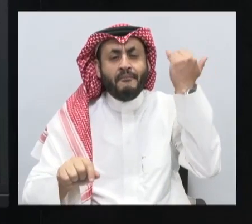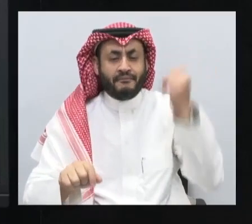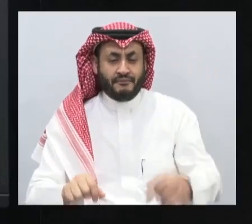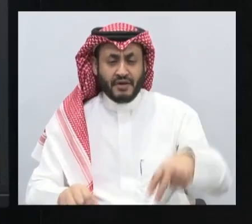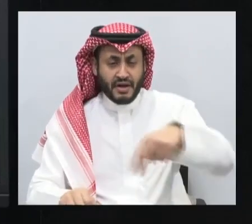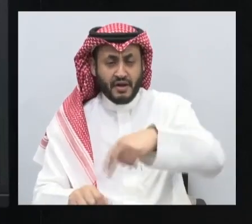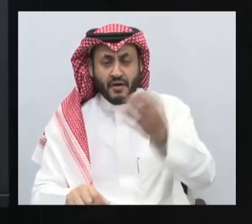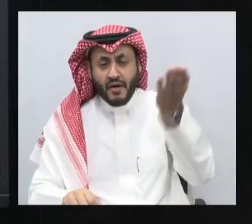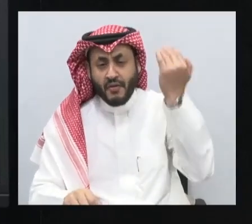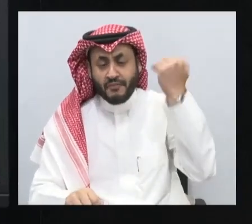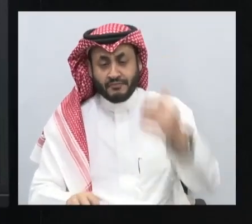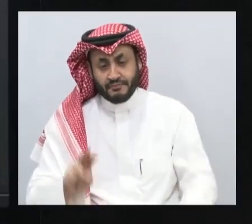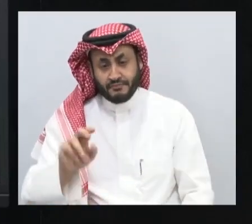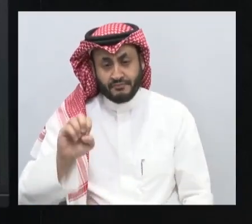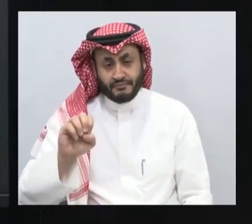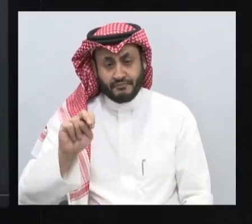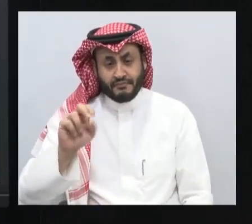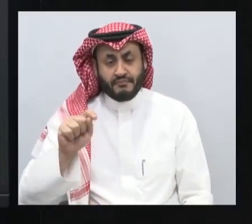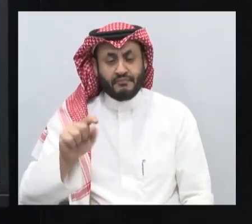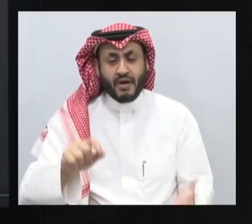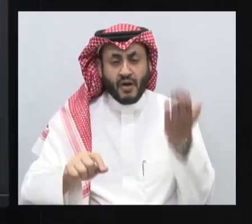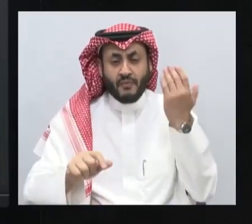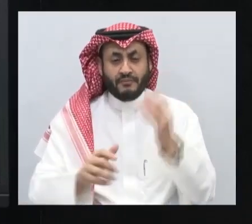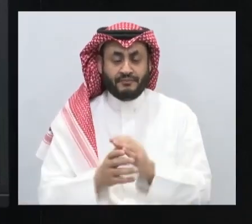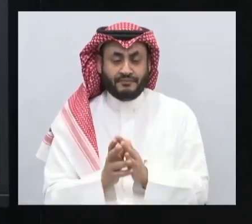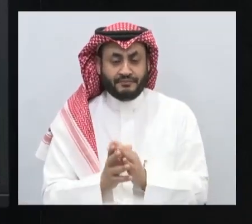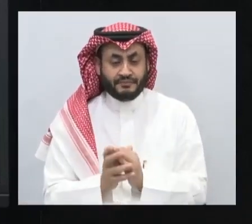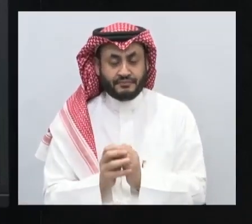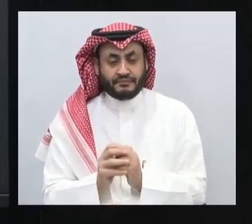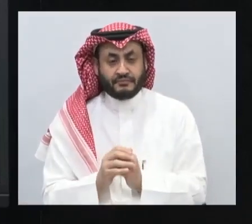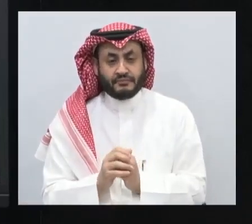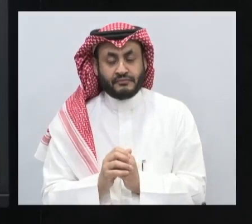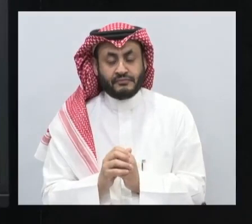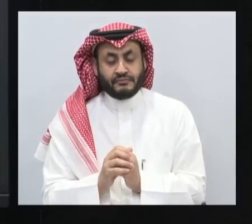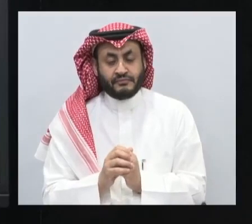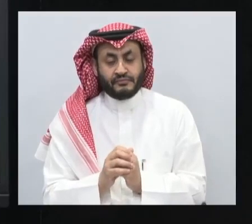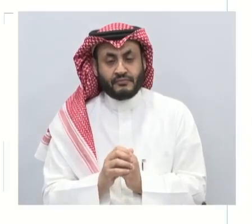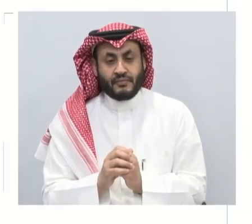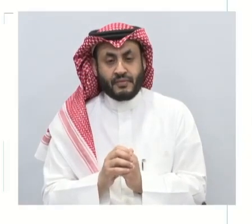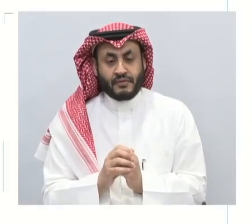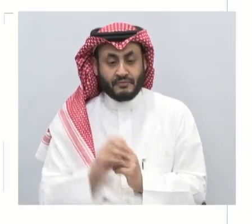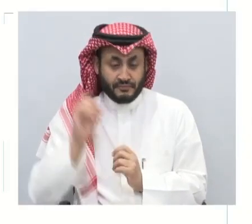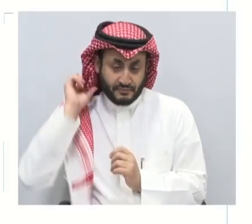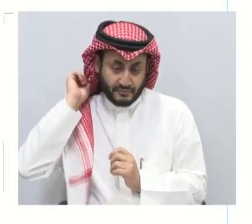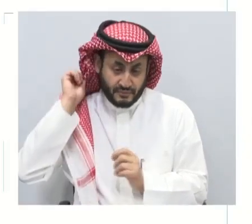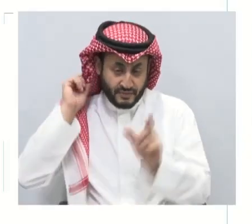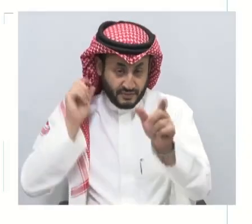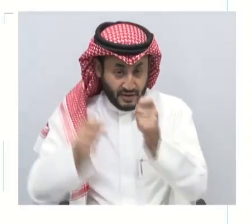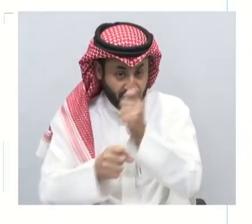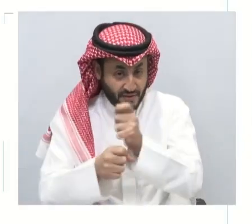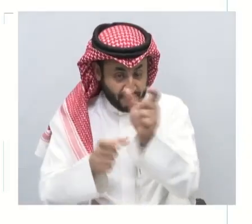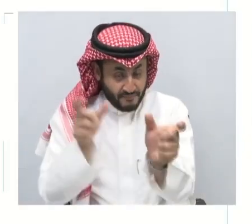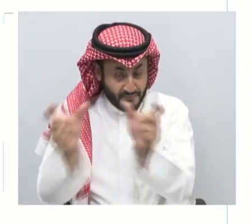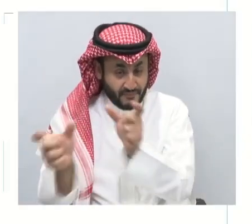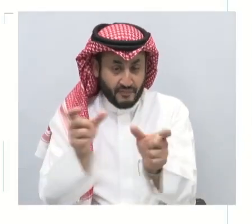us that she did that in the past. Okay, the action happened in the past, and she can use the time